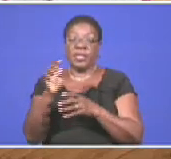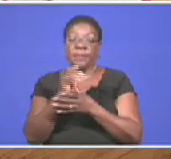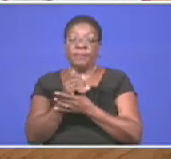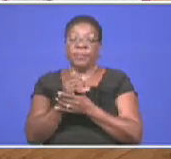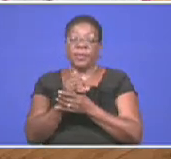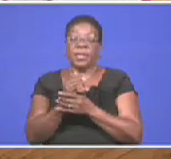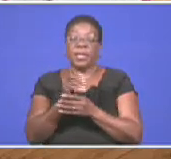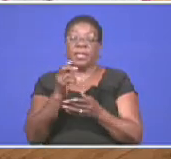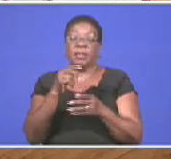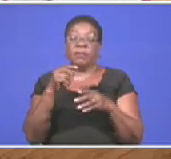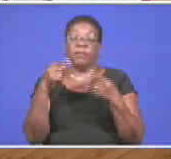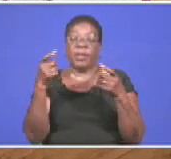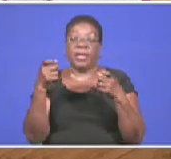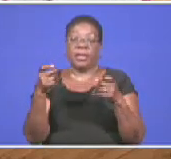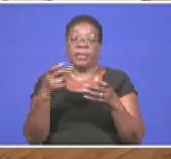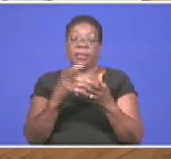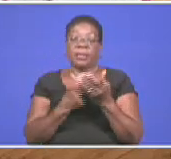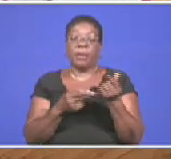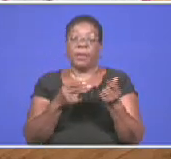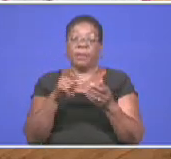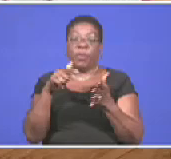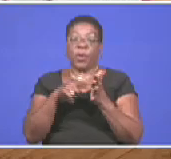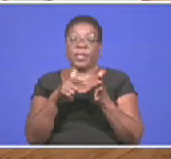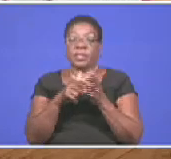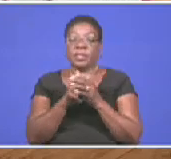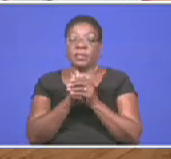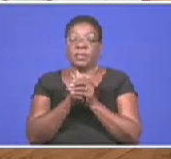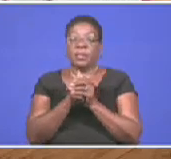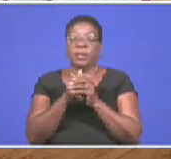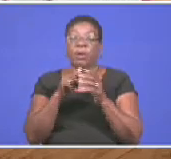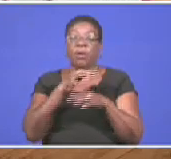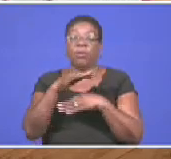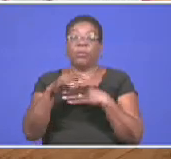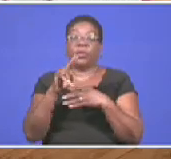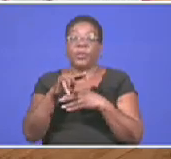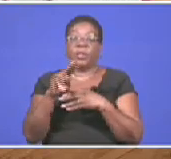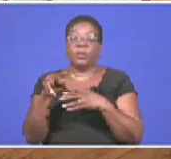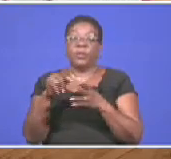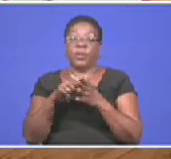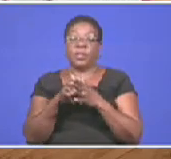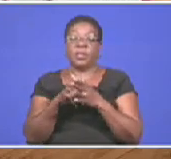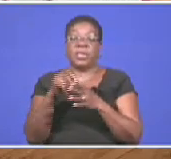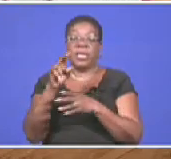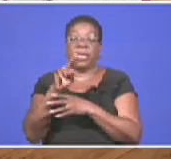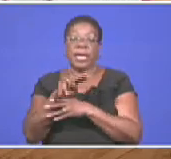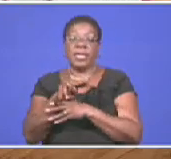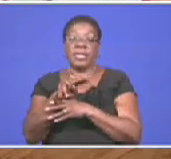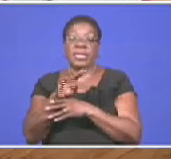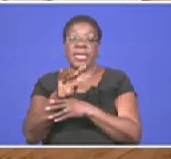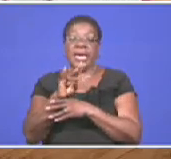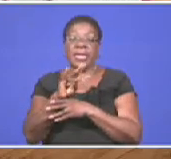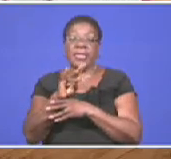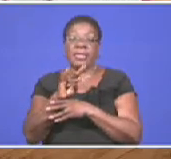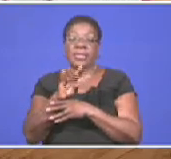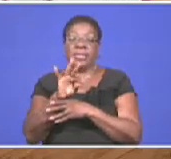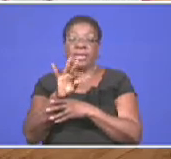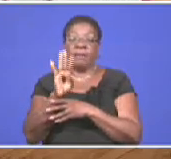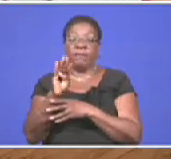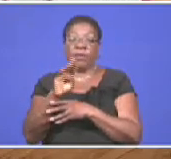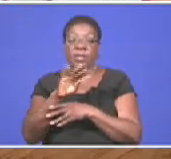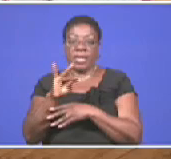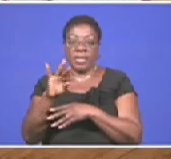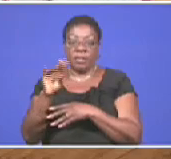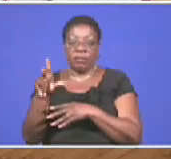points and 10 rebounds for ITU Basket. They held off OGM Ormond's 94-93. It was ITU's first win